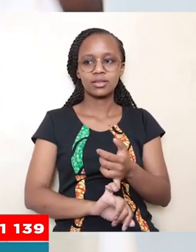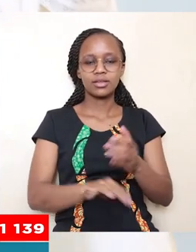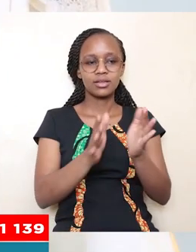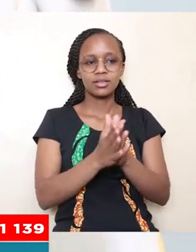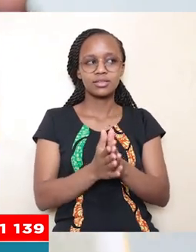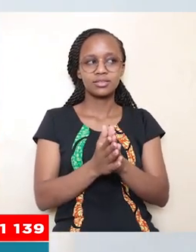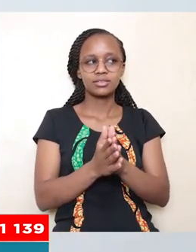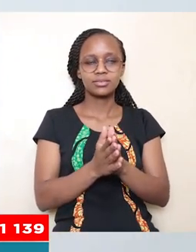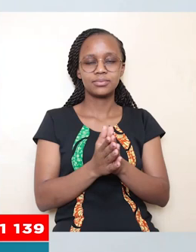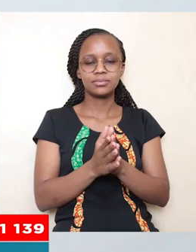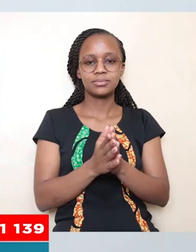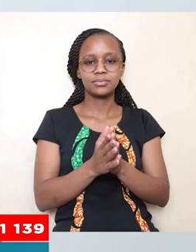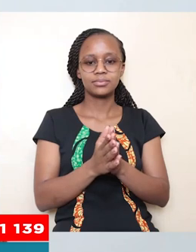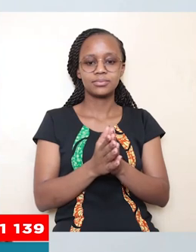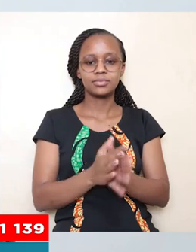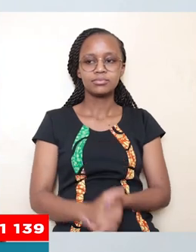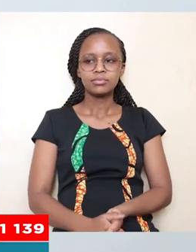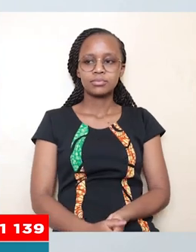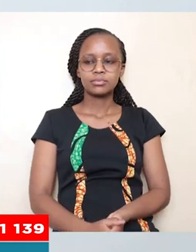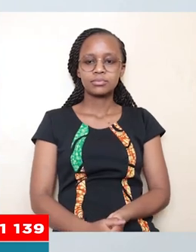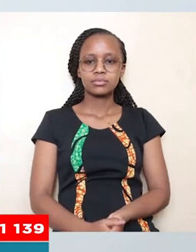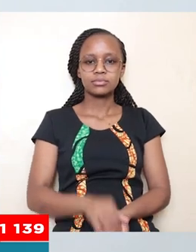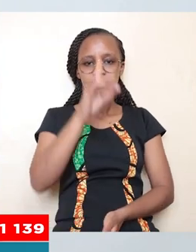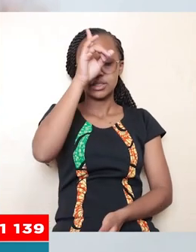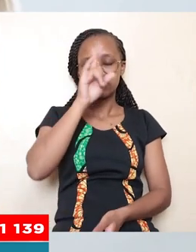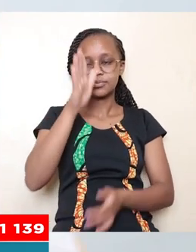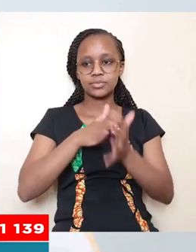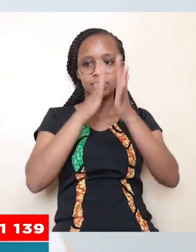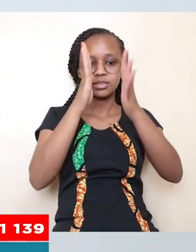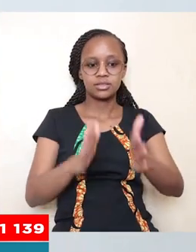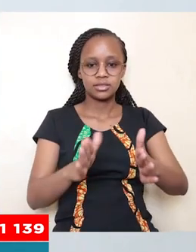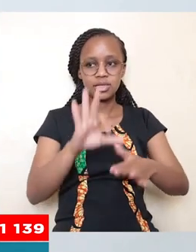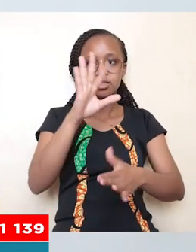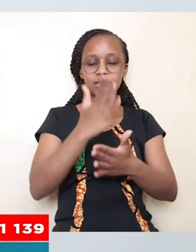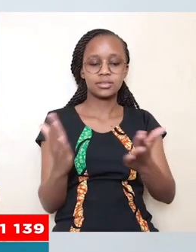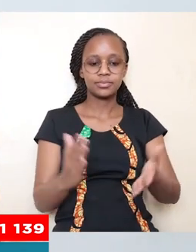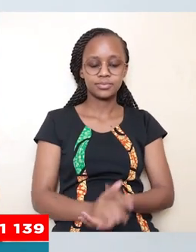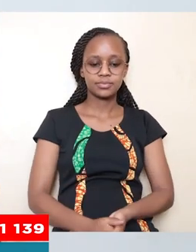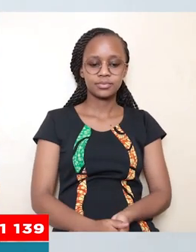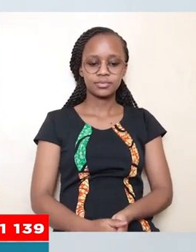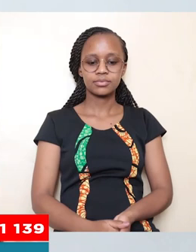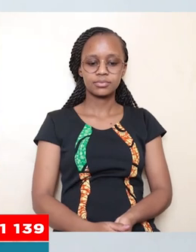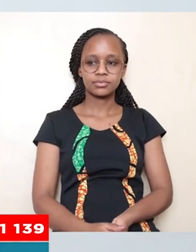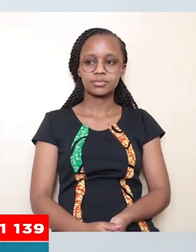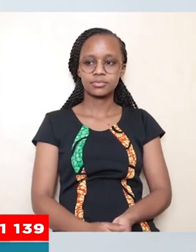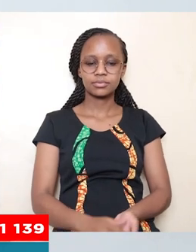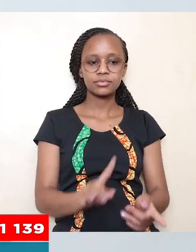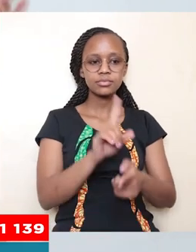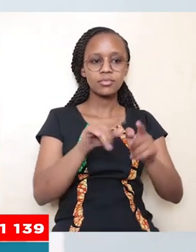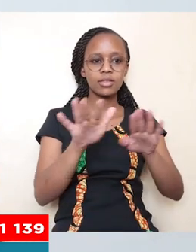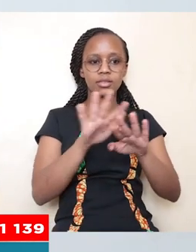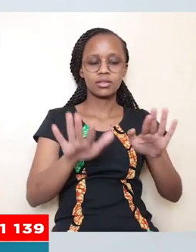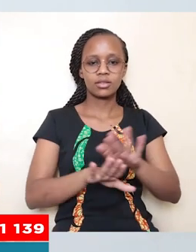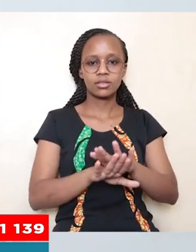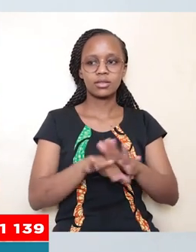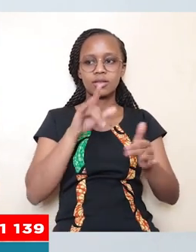And he is a religious leader. Those three things. When every husband